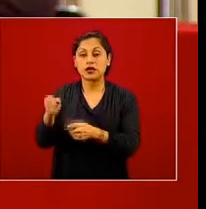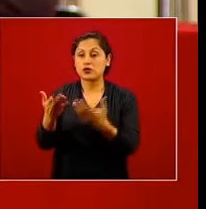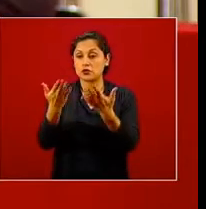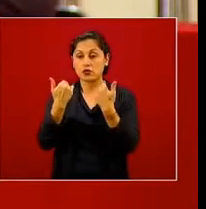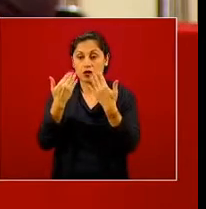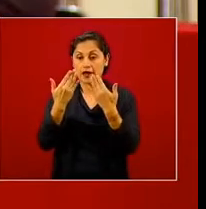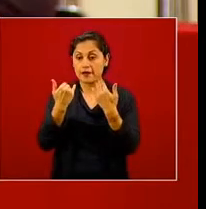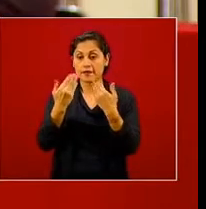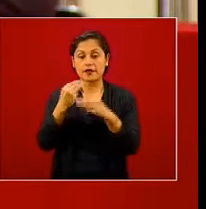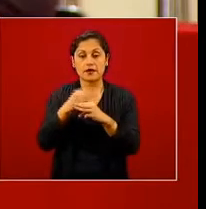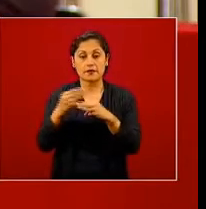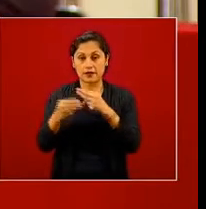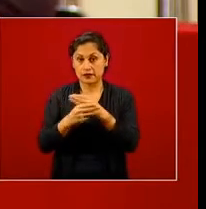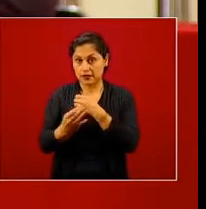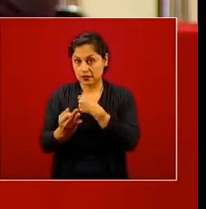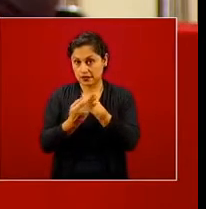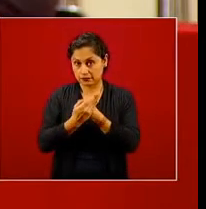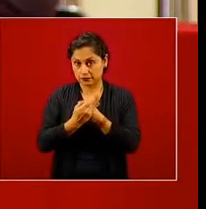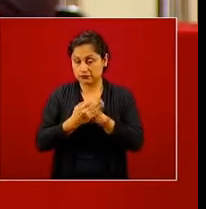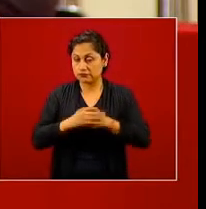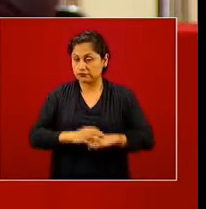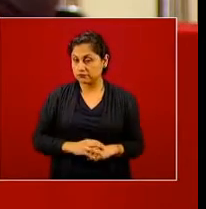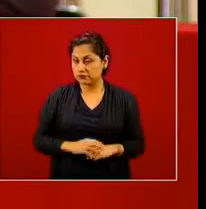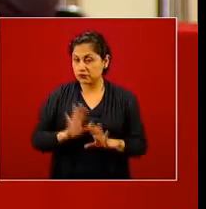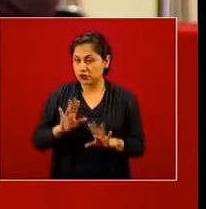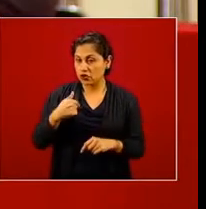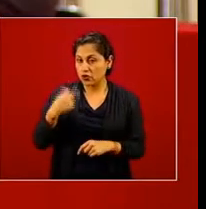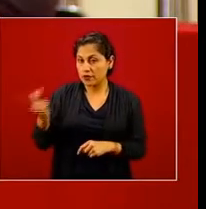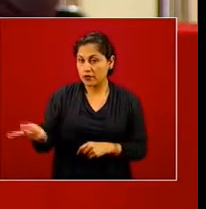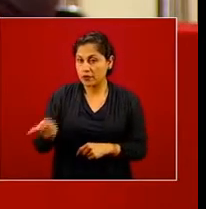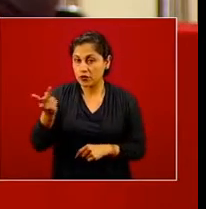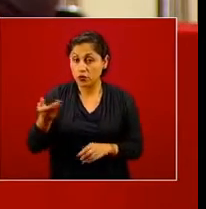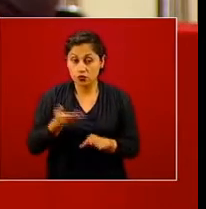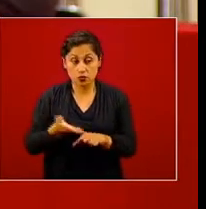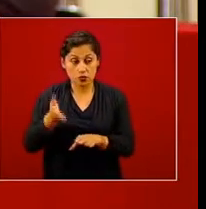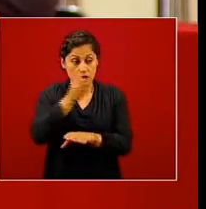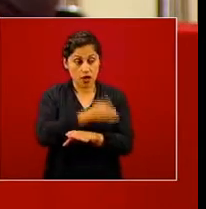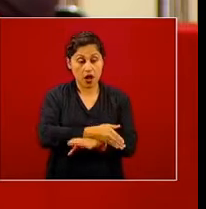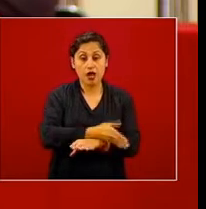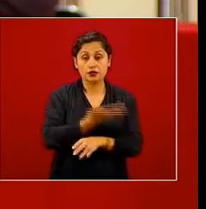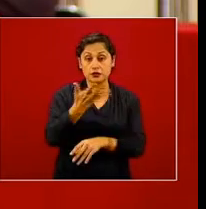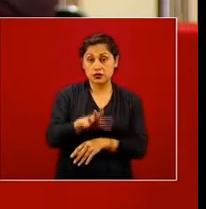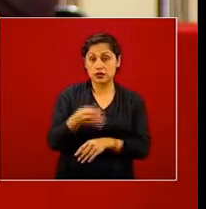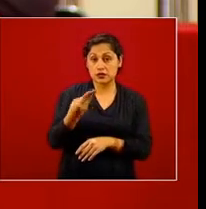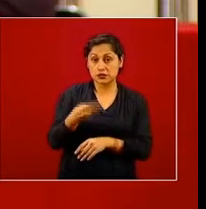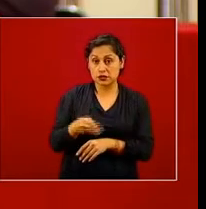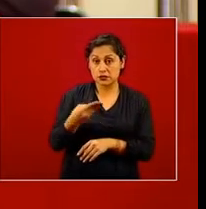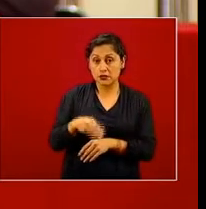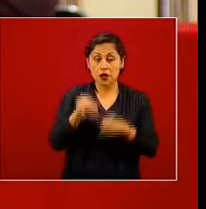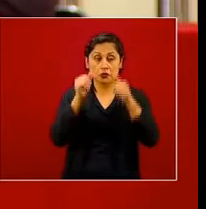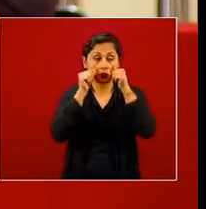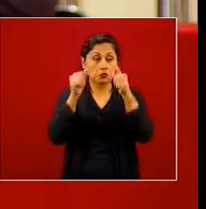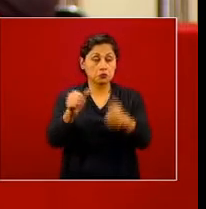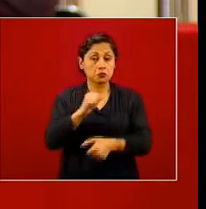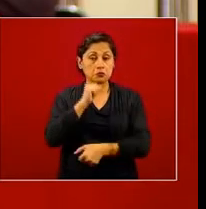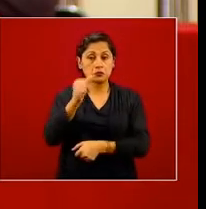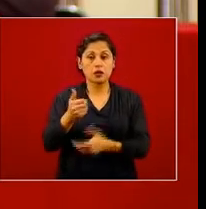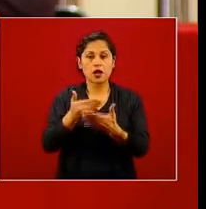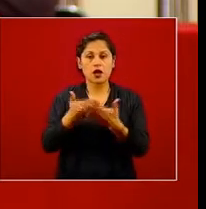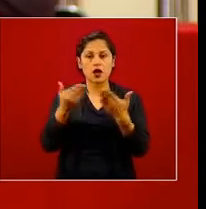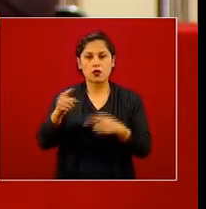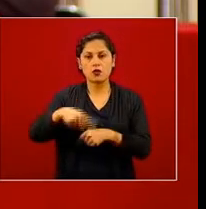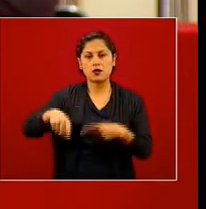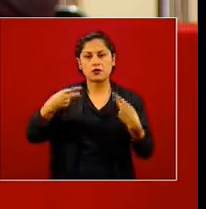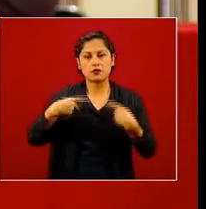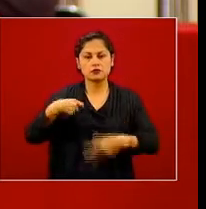the employees received with regards to the PPE that they didn't have. So why not paying attention to this?